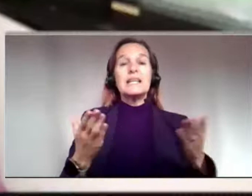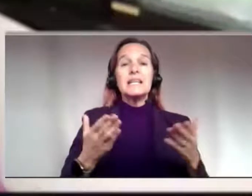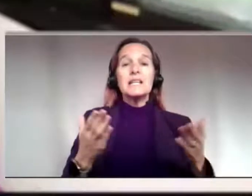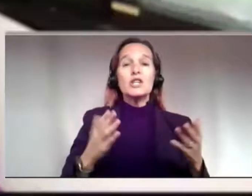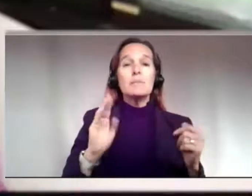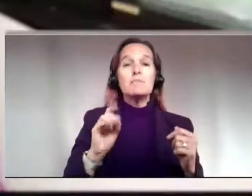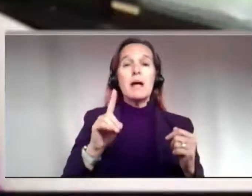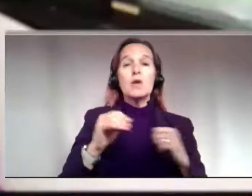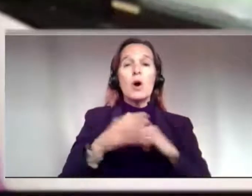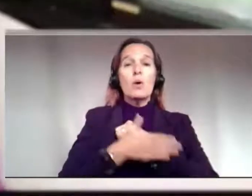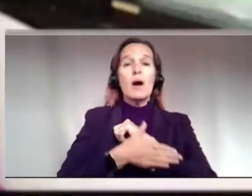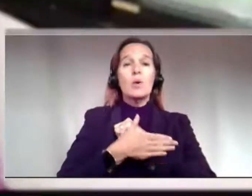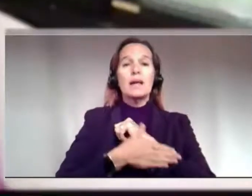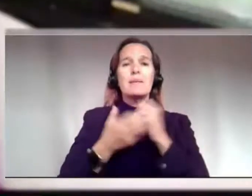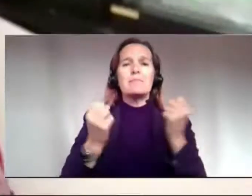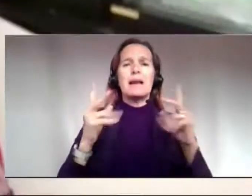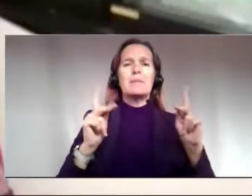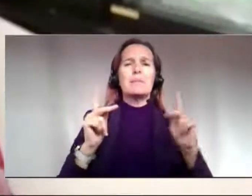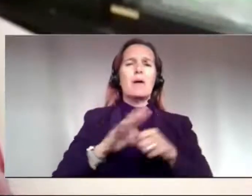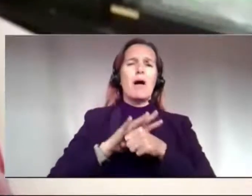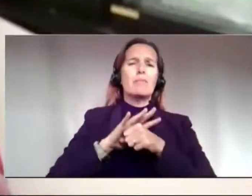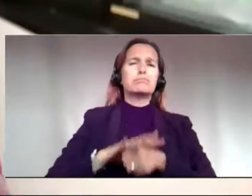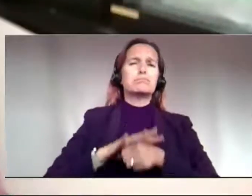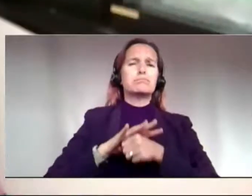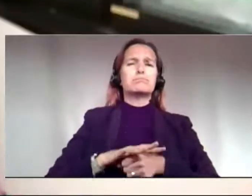County, and the